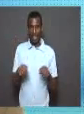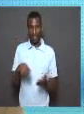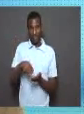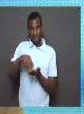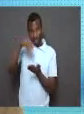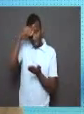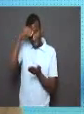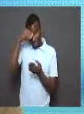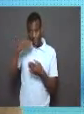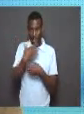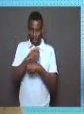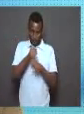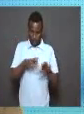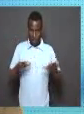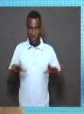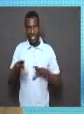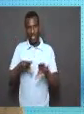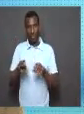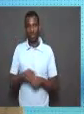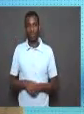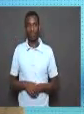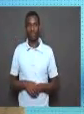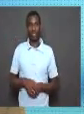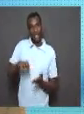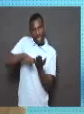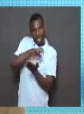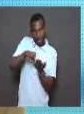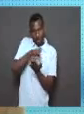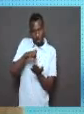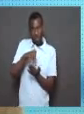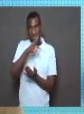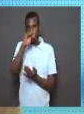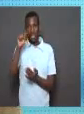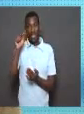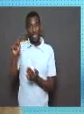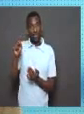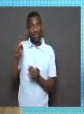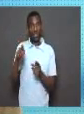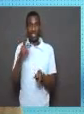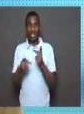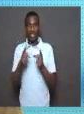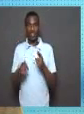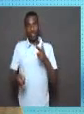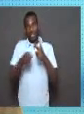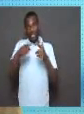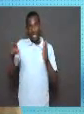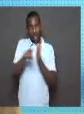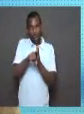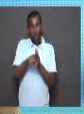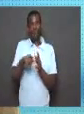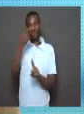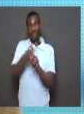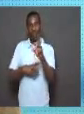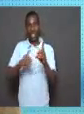This concludes our lesson for today. We have discussed entropy and its relationship with the